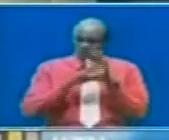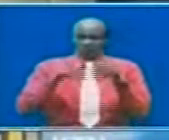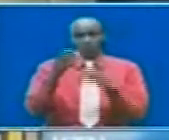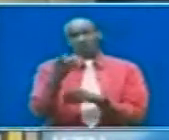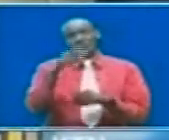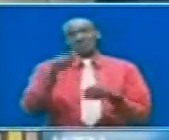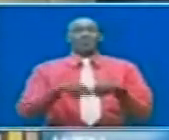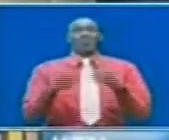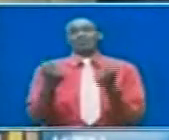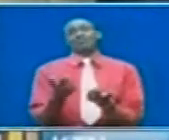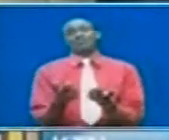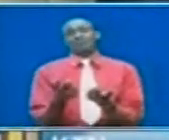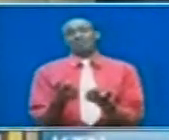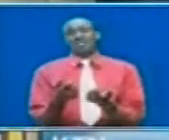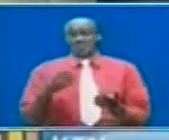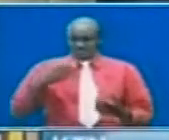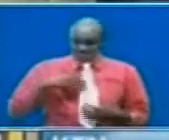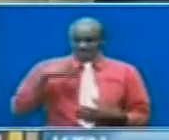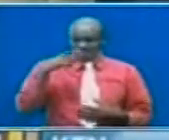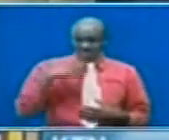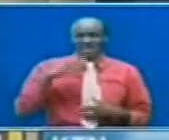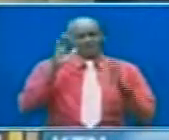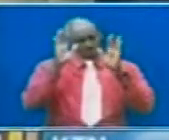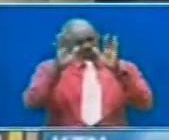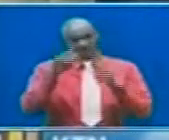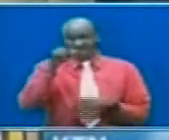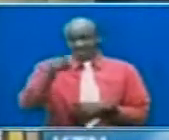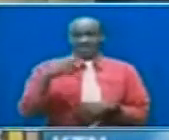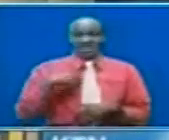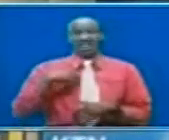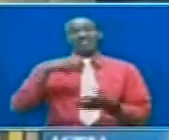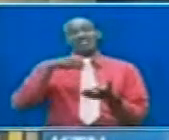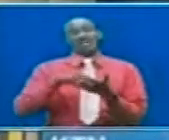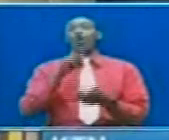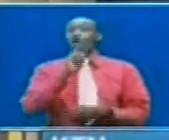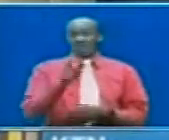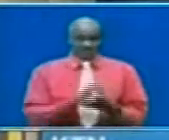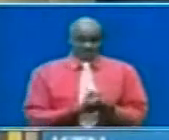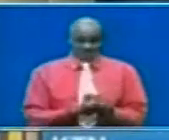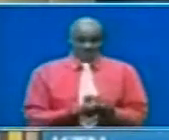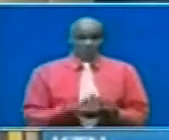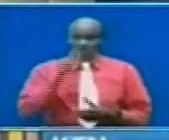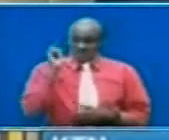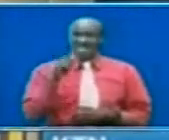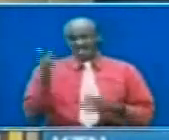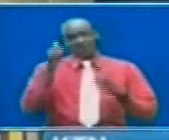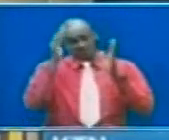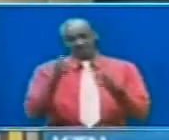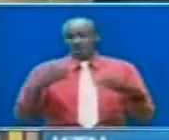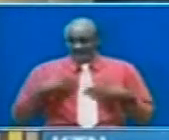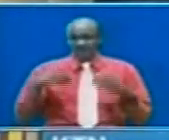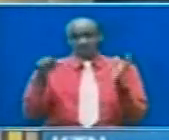and those that are important in the standing orders. Should anyone have a problem